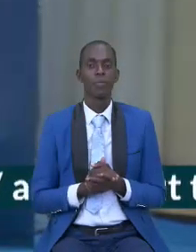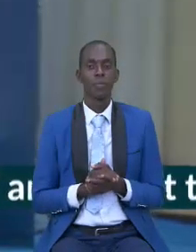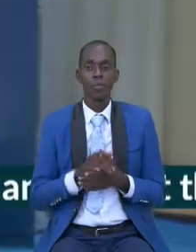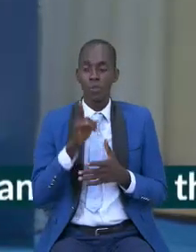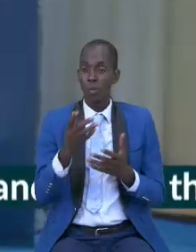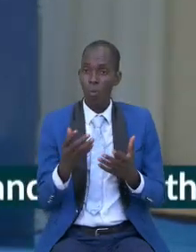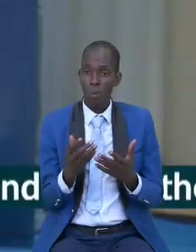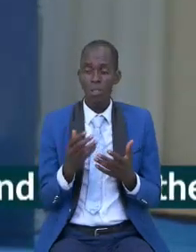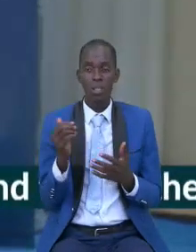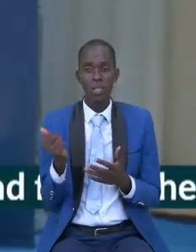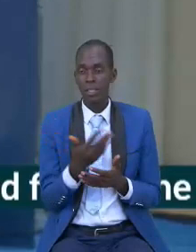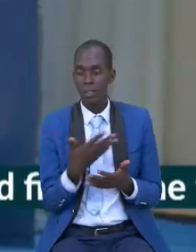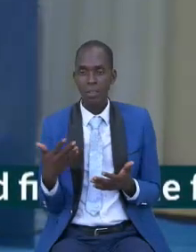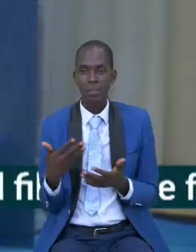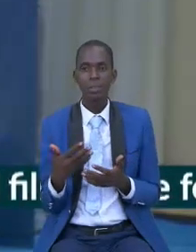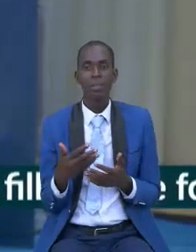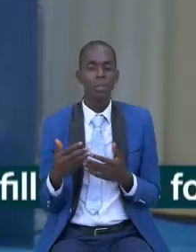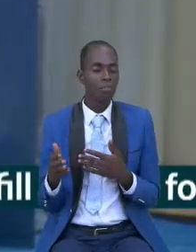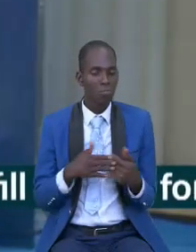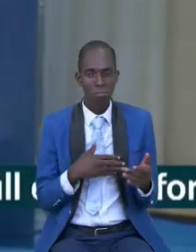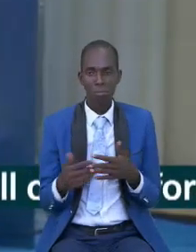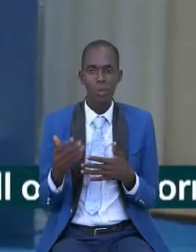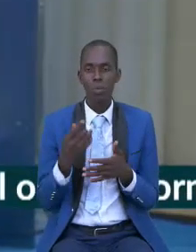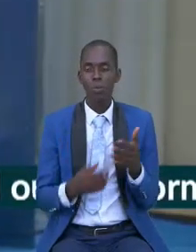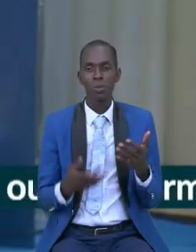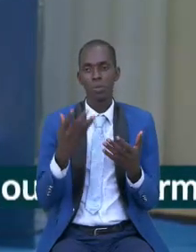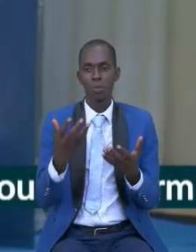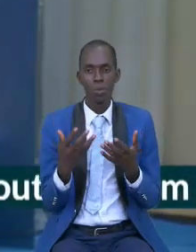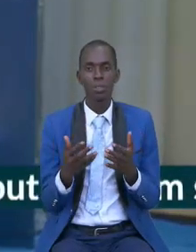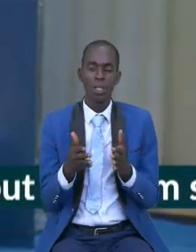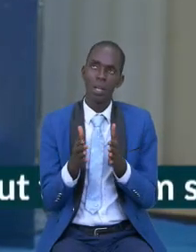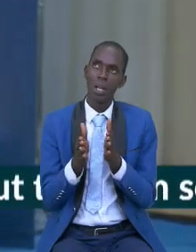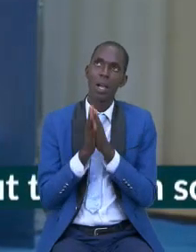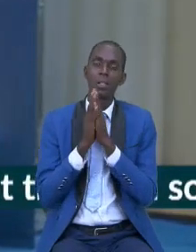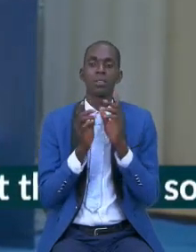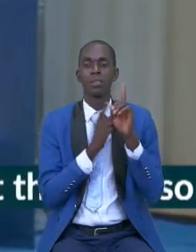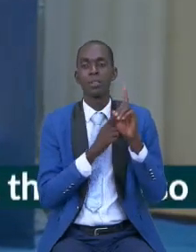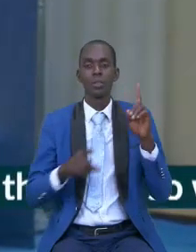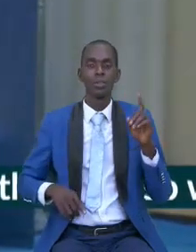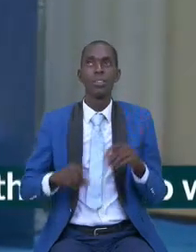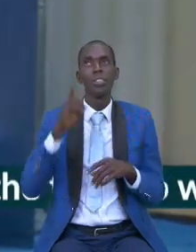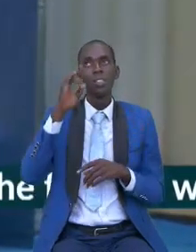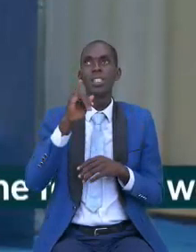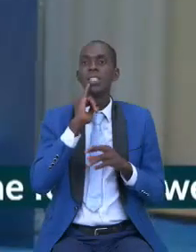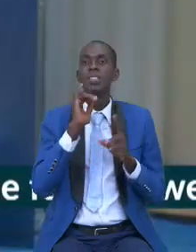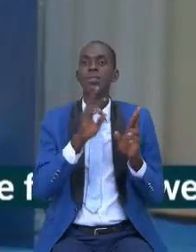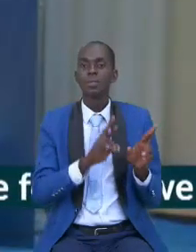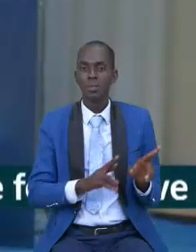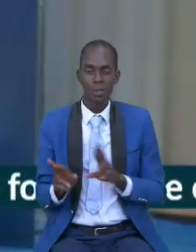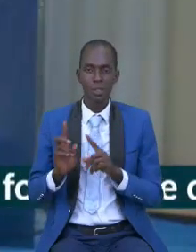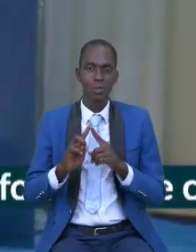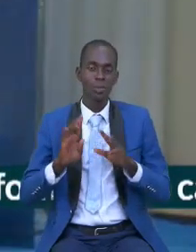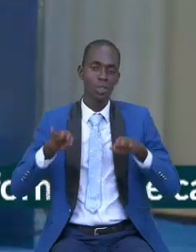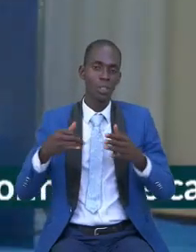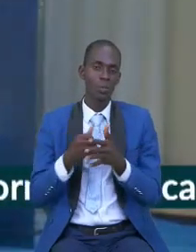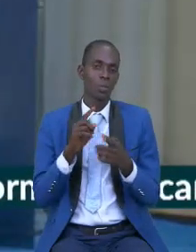done, please, can you wave the flags for us to see that you have done with the counseling in